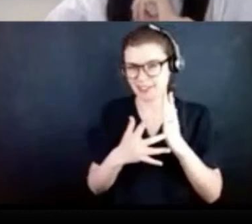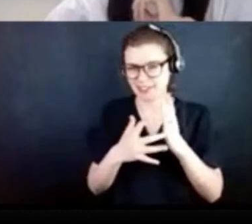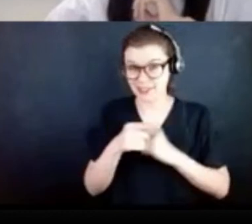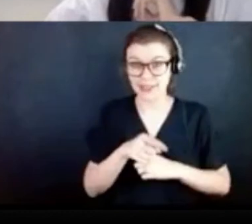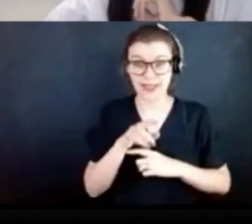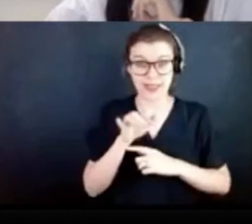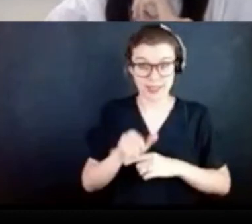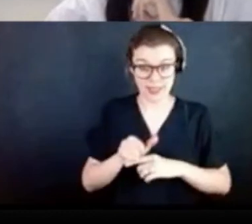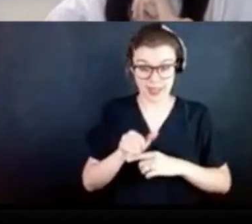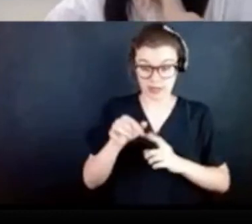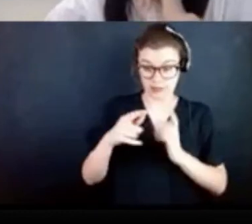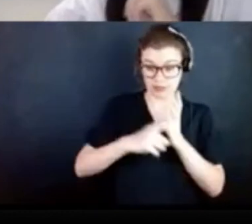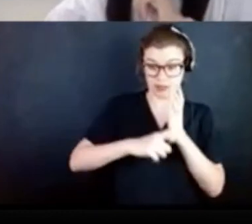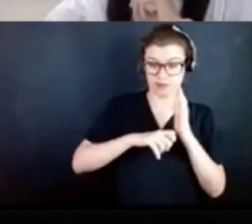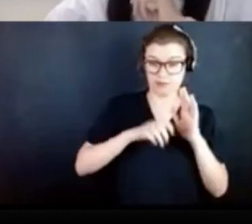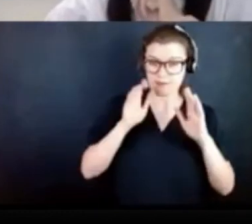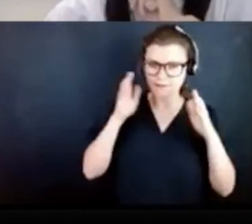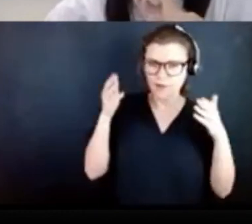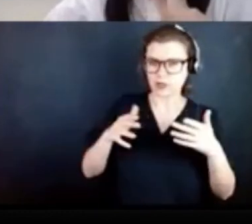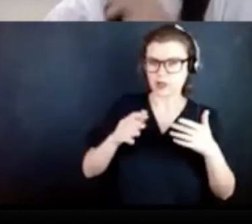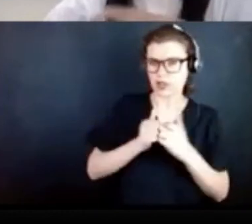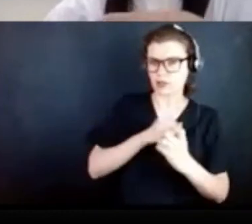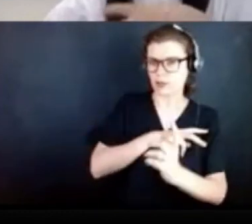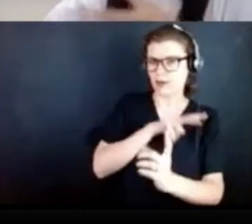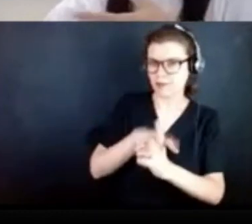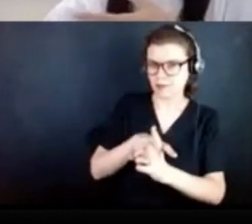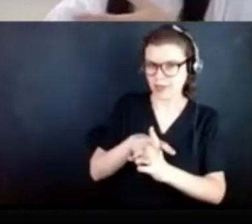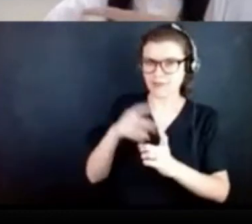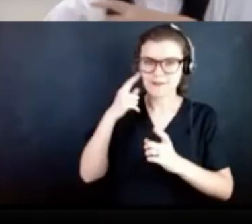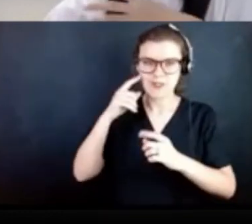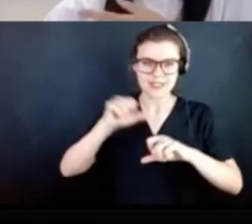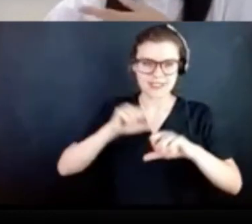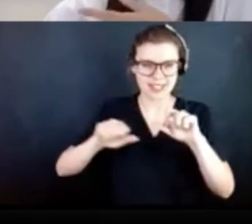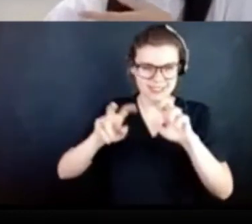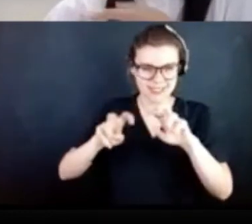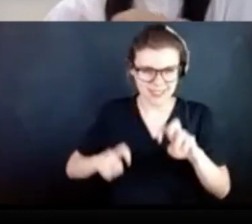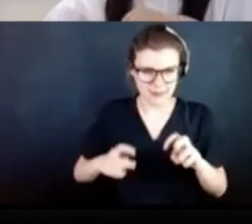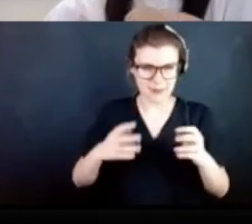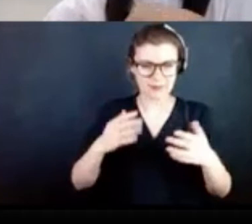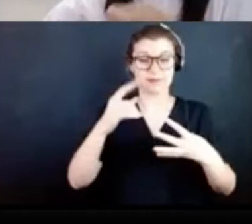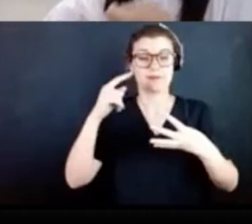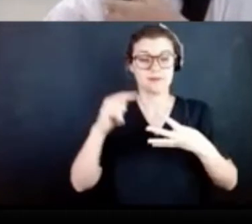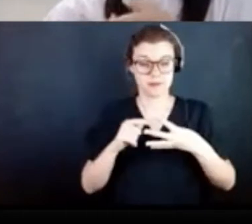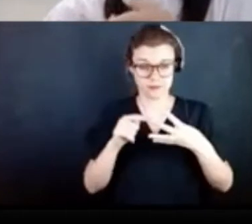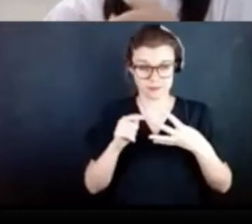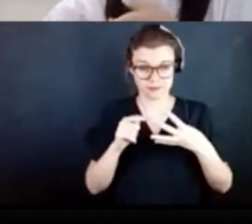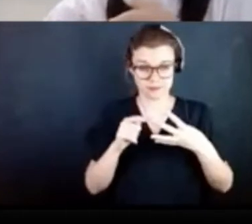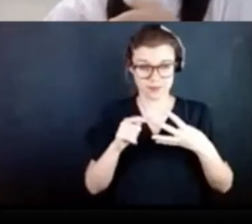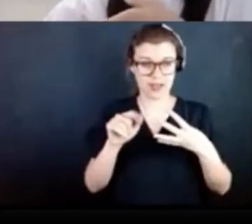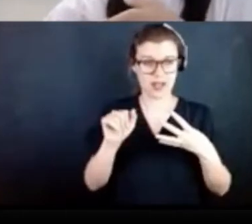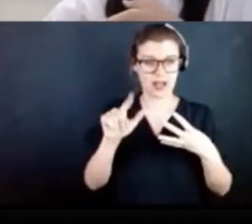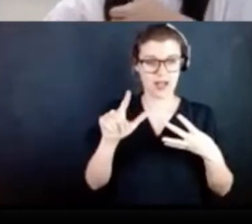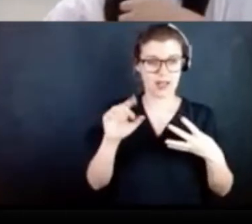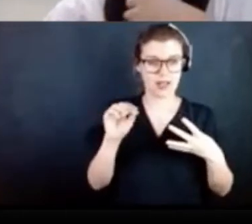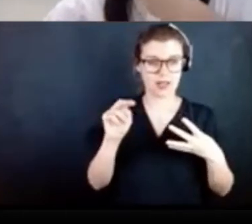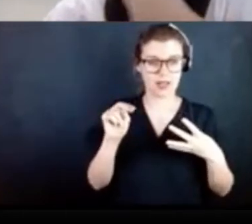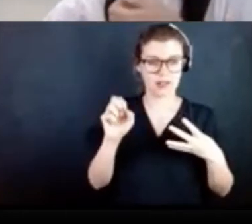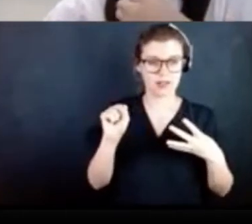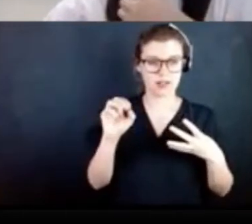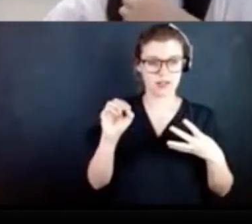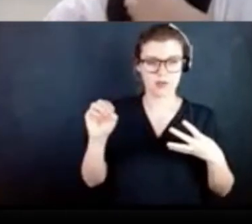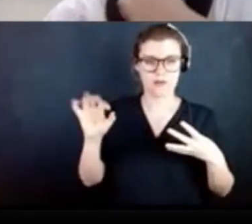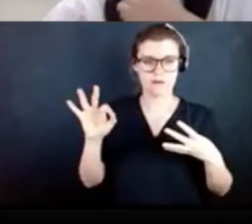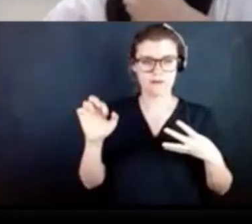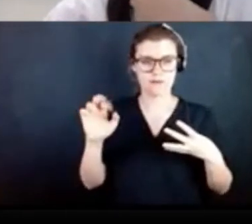learning in science assessment. In addition, Alonso Fernando and the colleagues reviewed the literature for